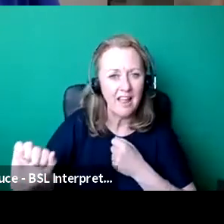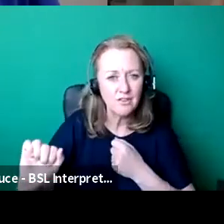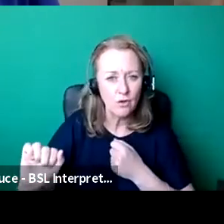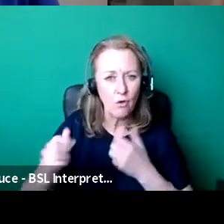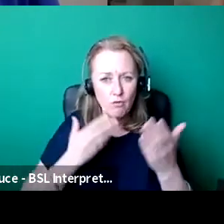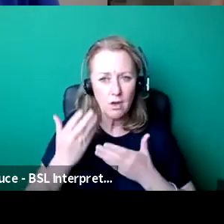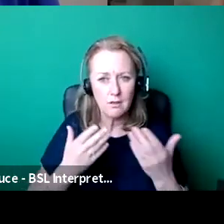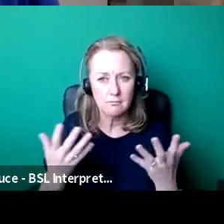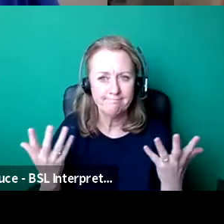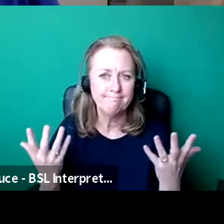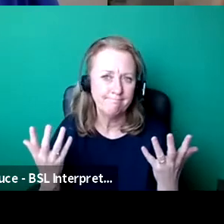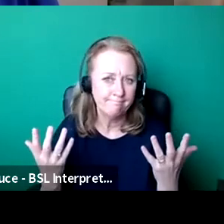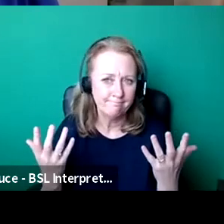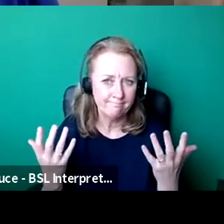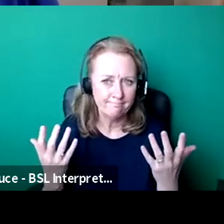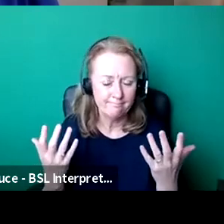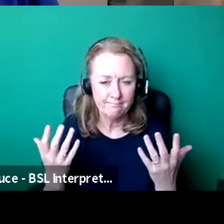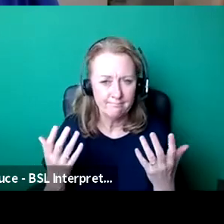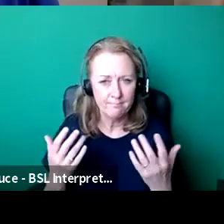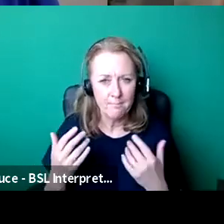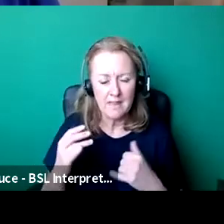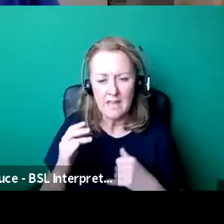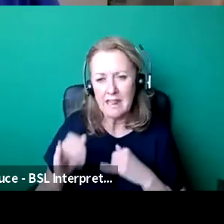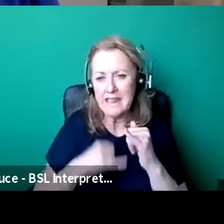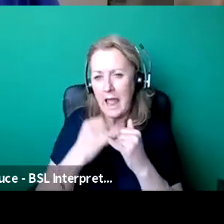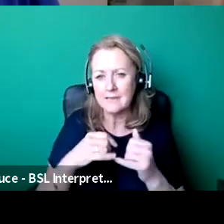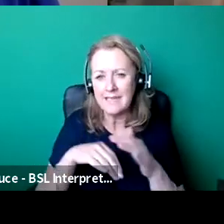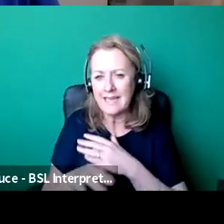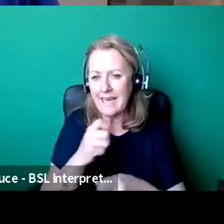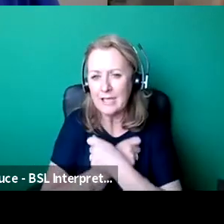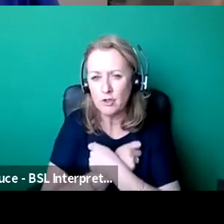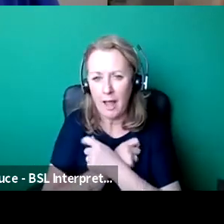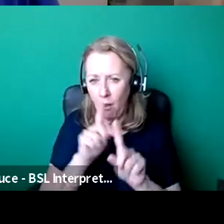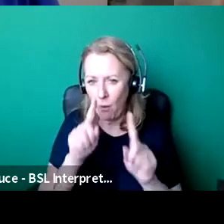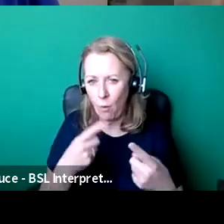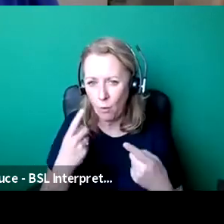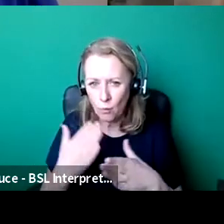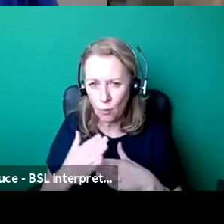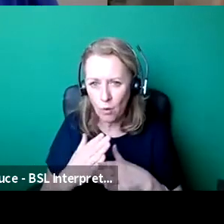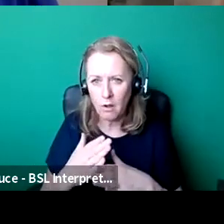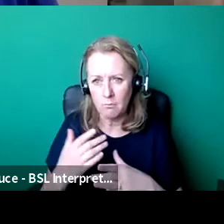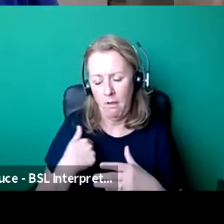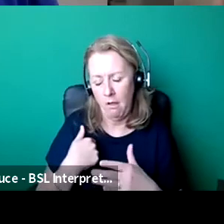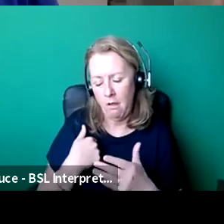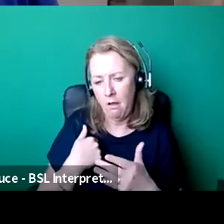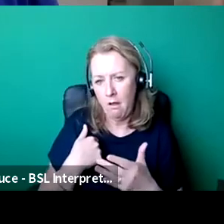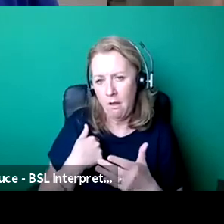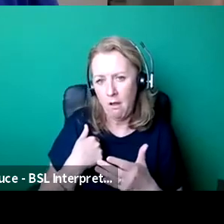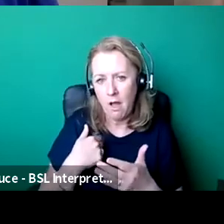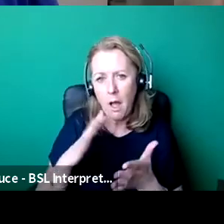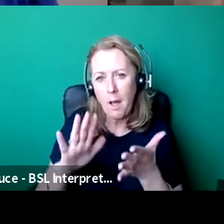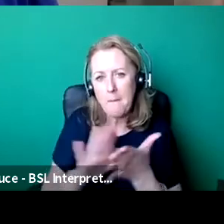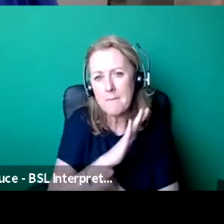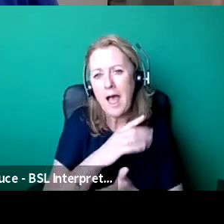Unfortunately, I was not able to publish the story at the end in Egypt. And of course, I'm glad that at the end I published in New